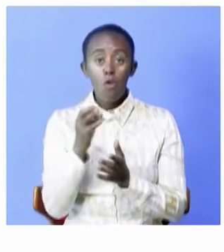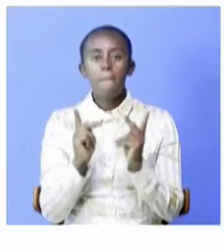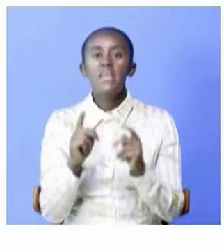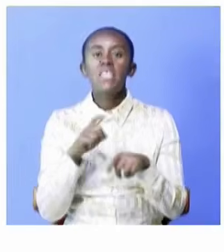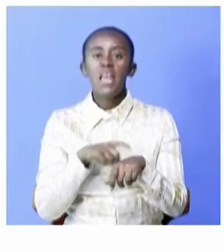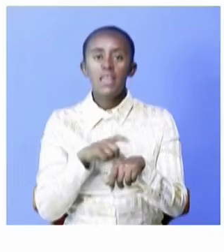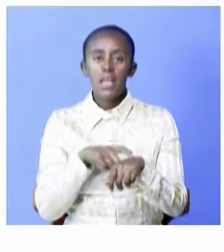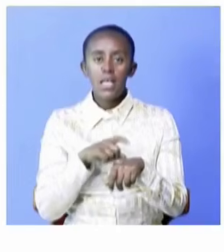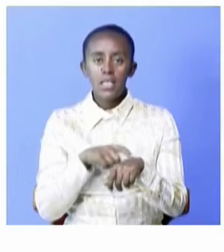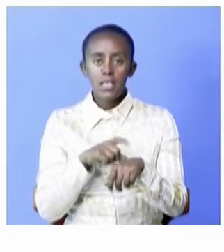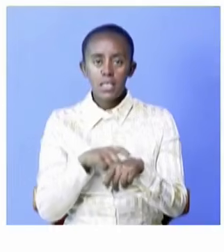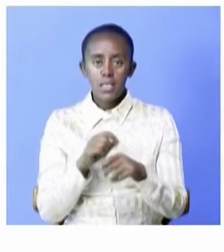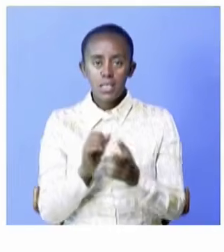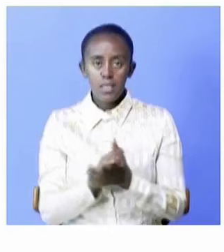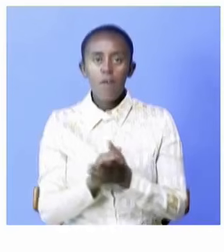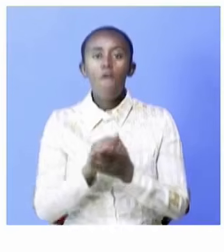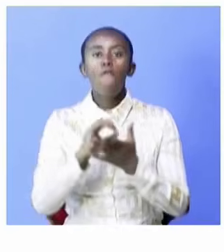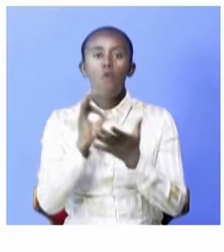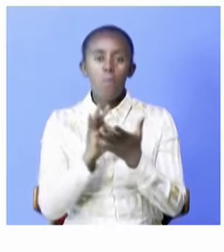tense forms.